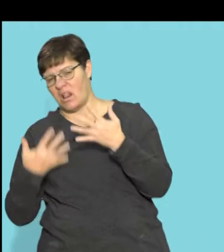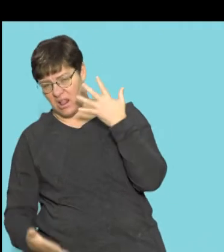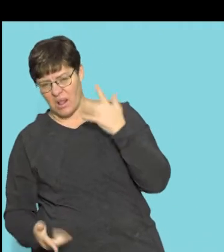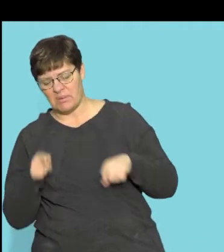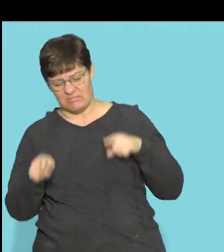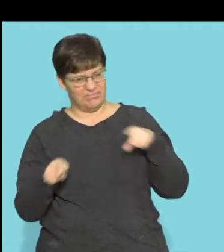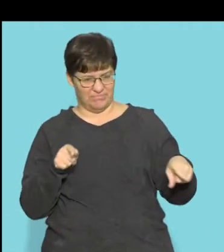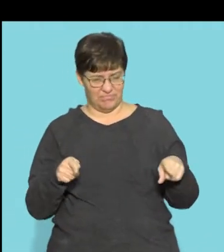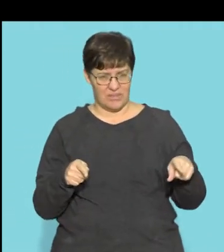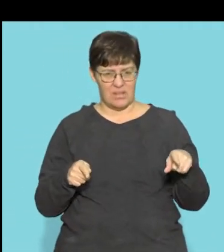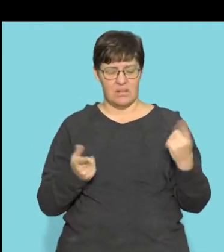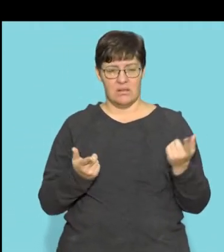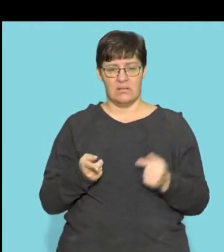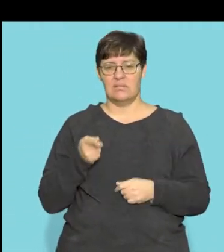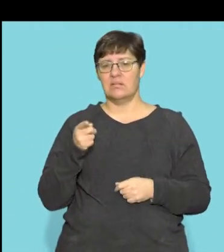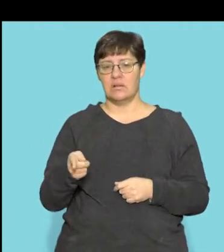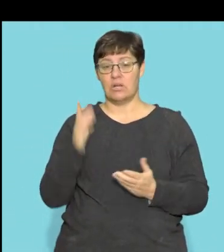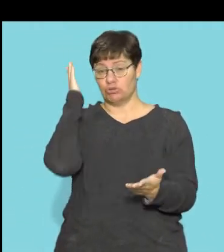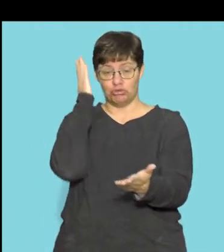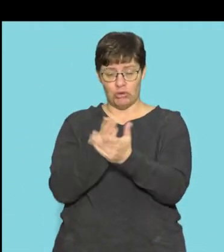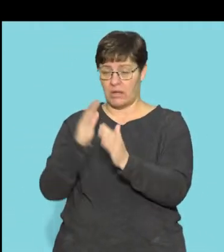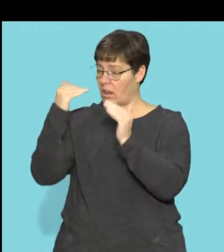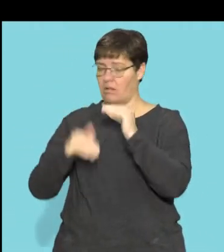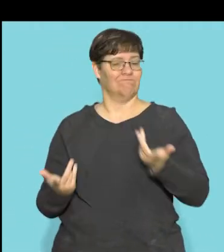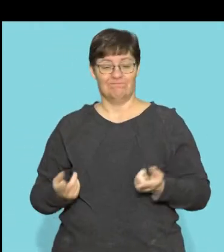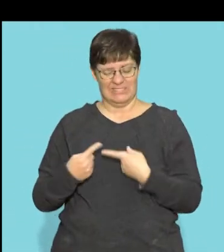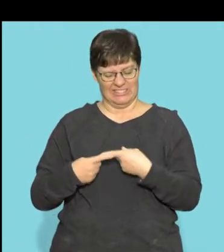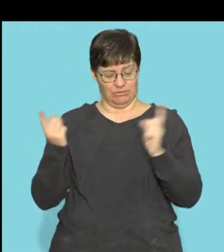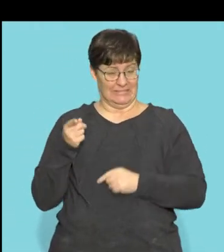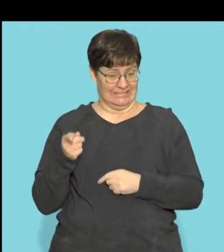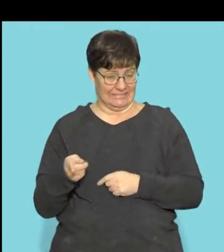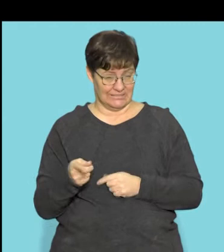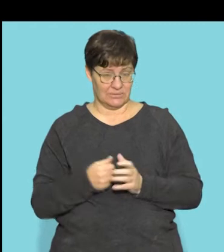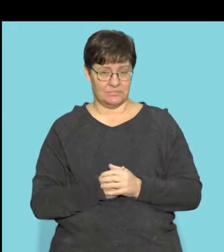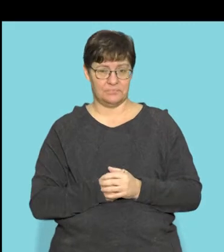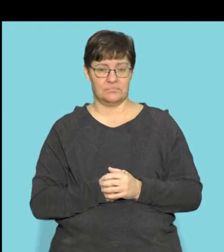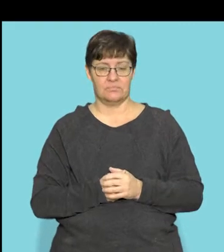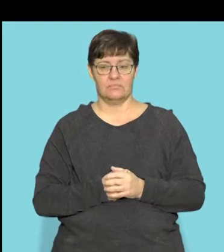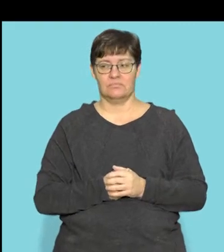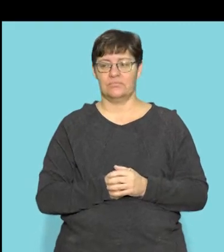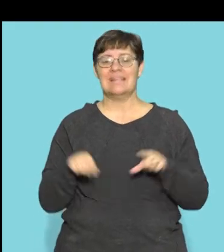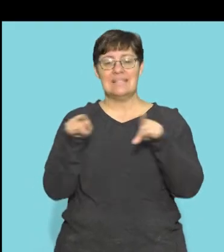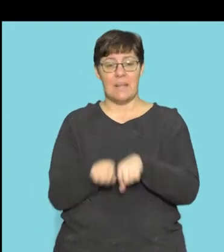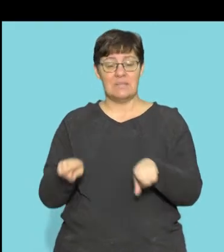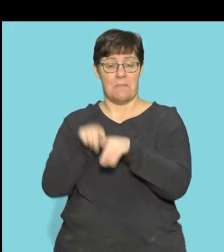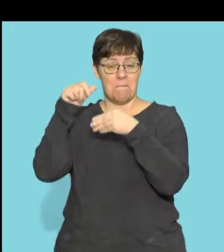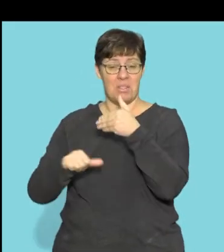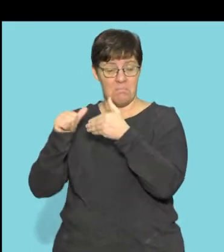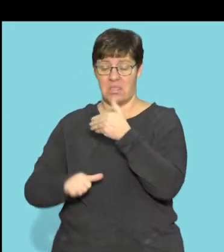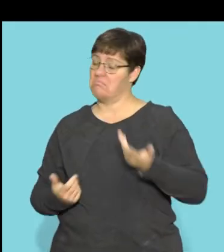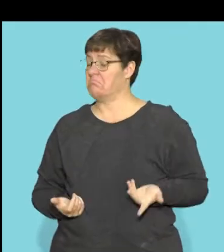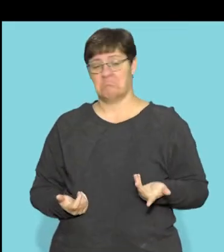and all of that. So this is not so much of a straight depreciation. So it is not depreciating at the same